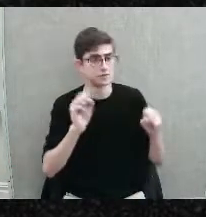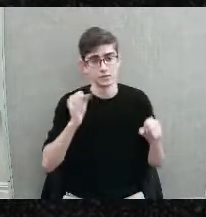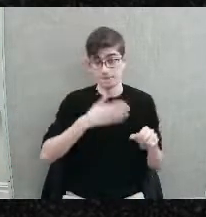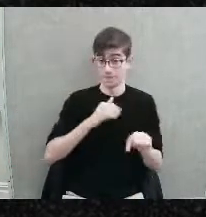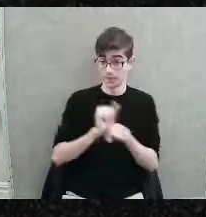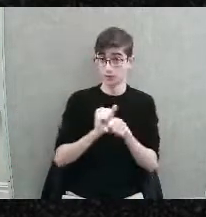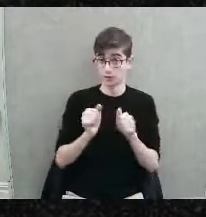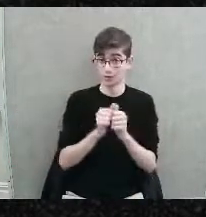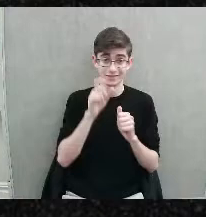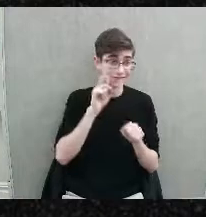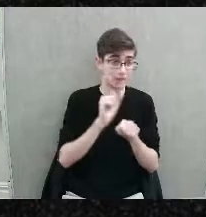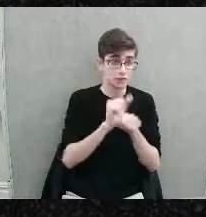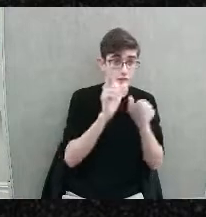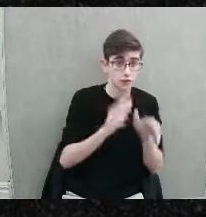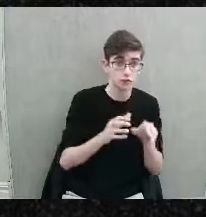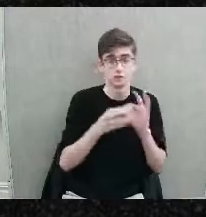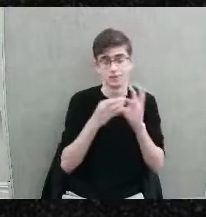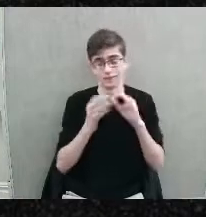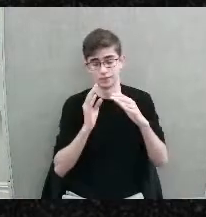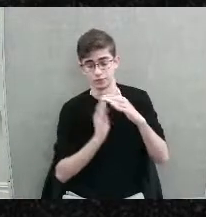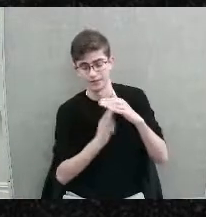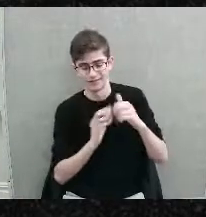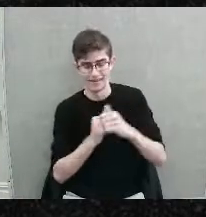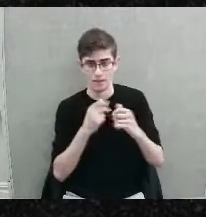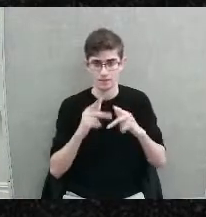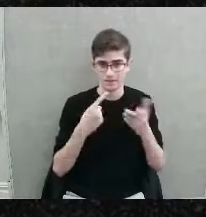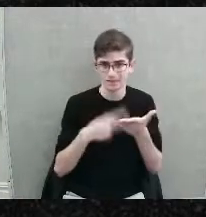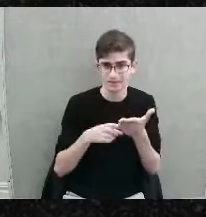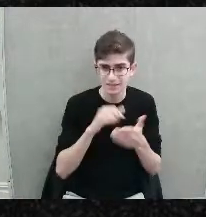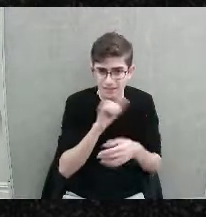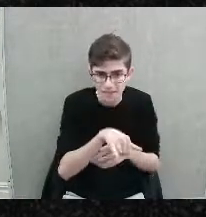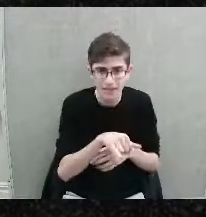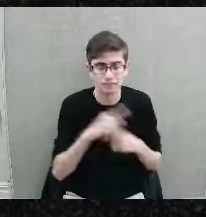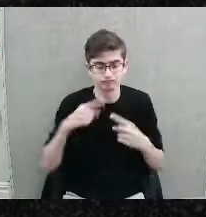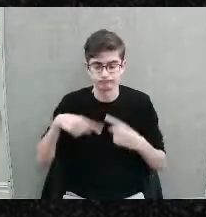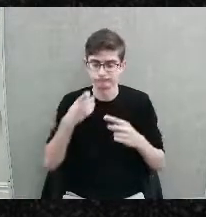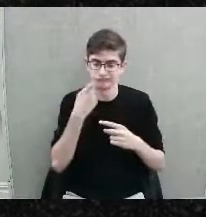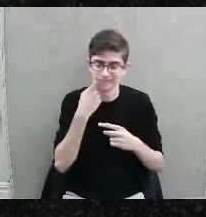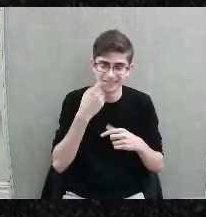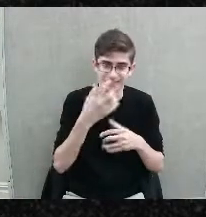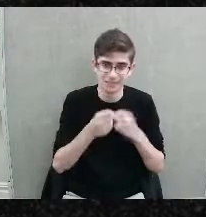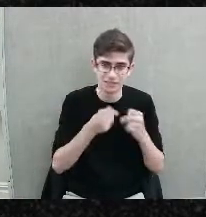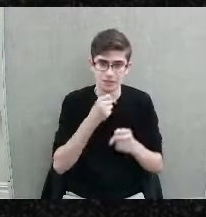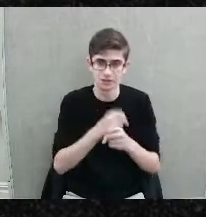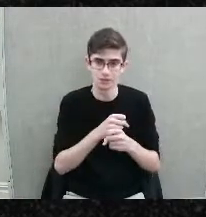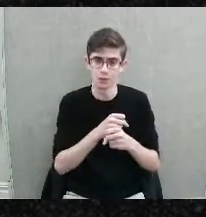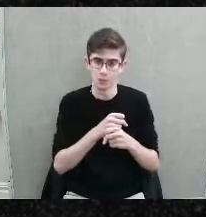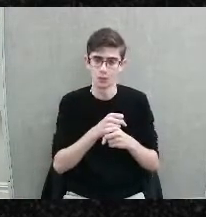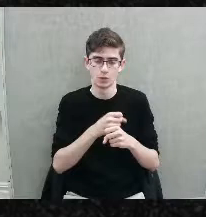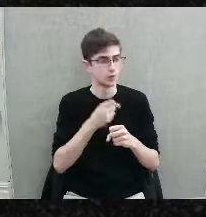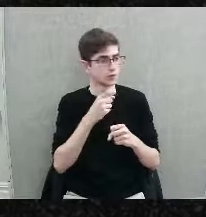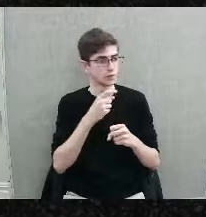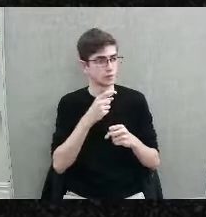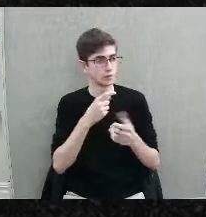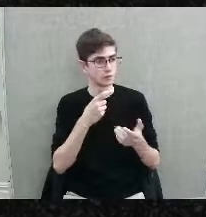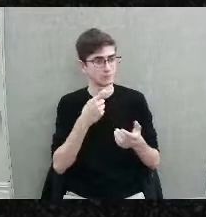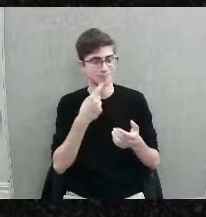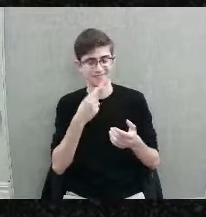with the discourse of trafficking and in recent years, I think you gestured towards that, Kerwin, but I'll